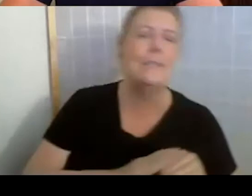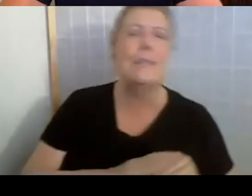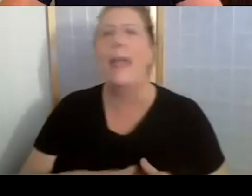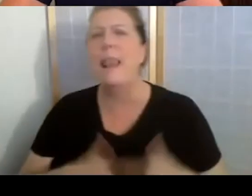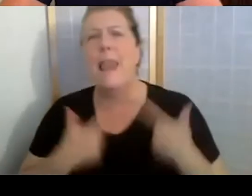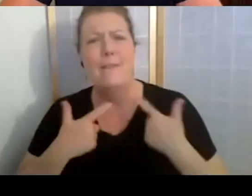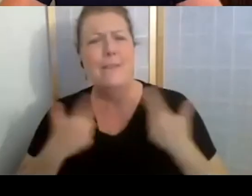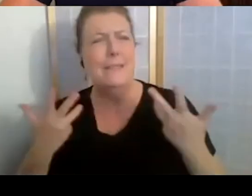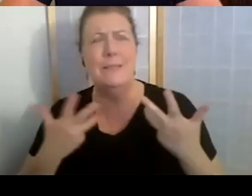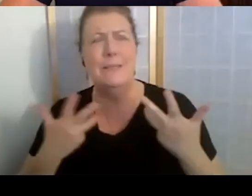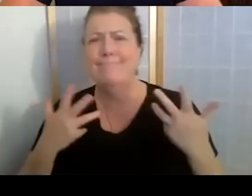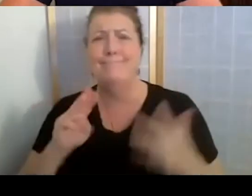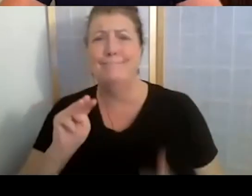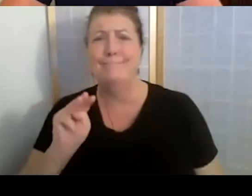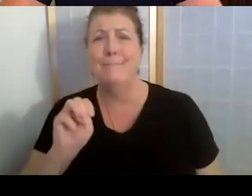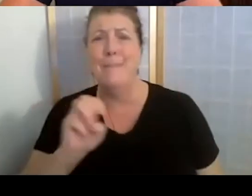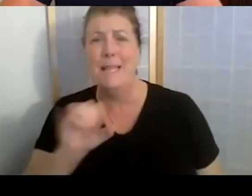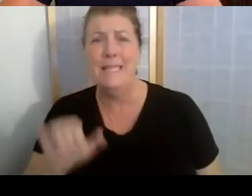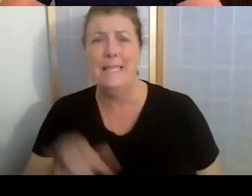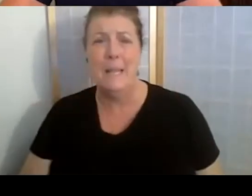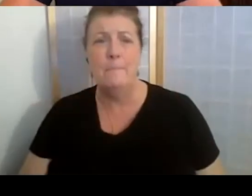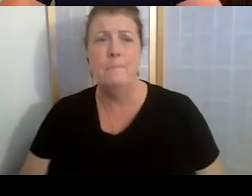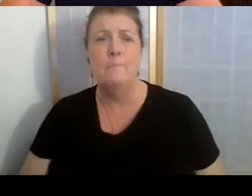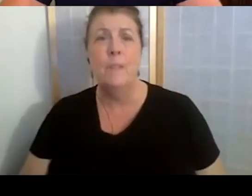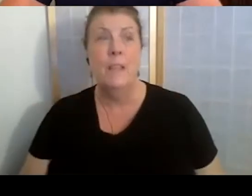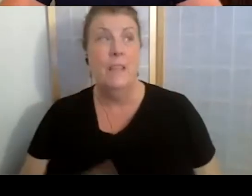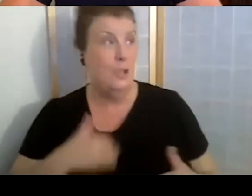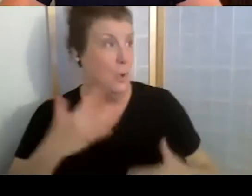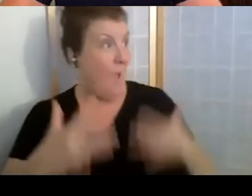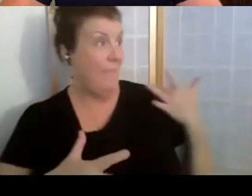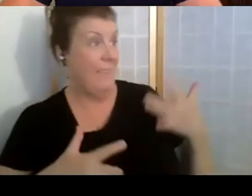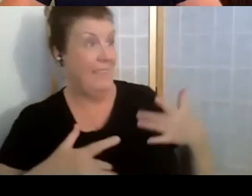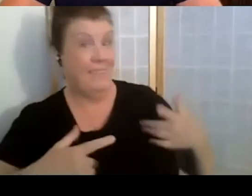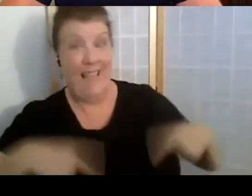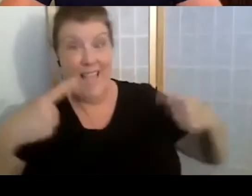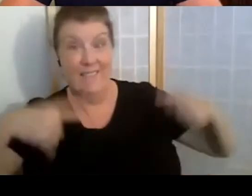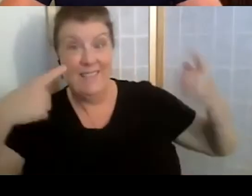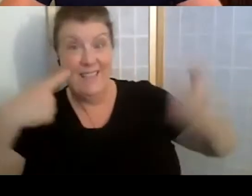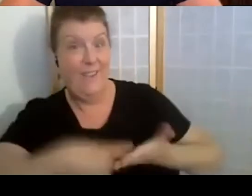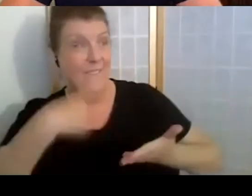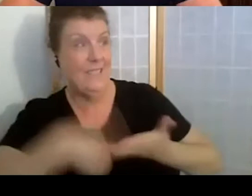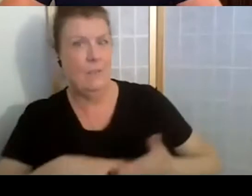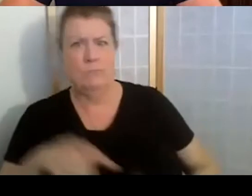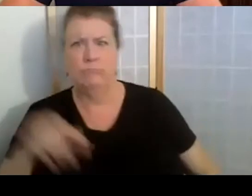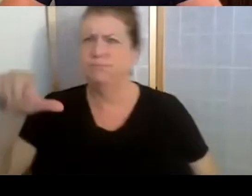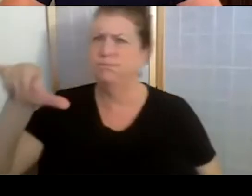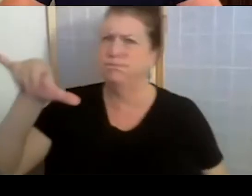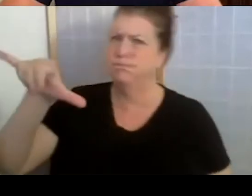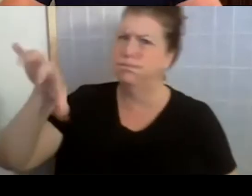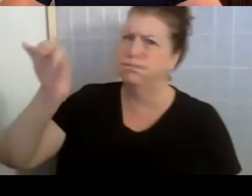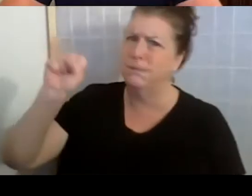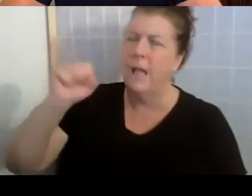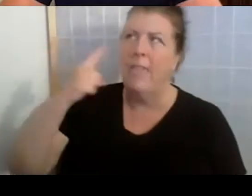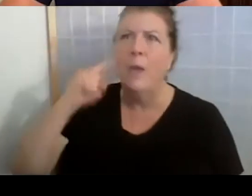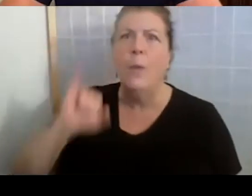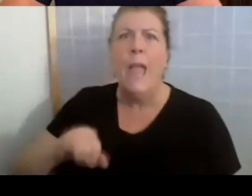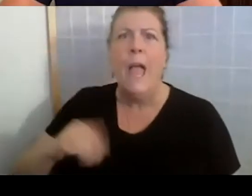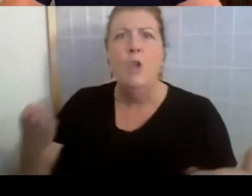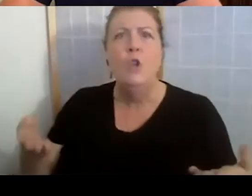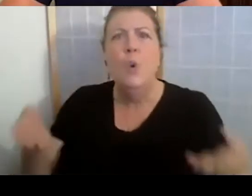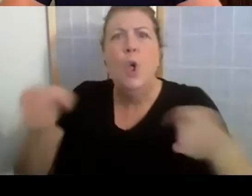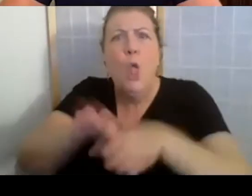There were lively conversations. And in fact, we had to shut the writer's room down for 2 days, I think, because we got